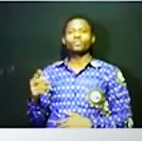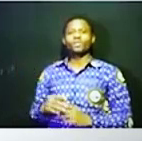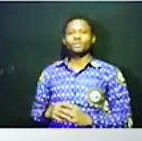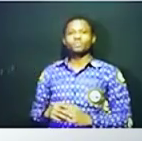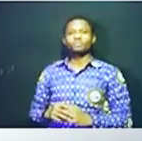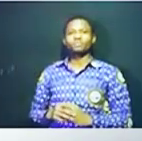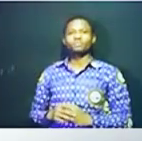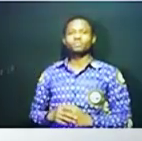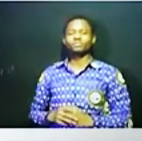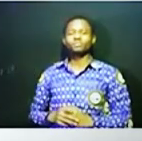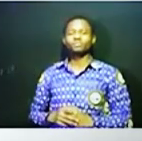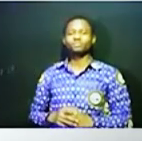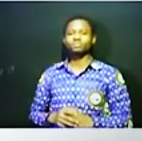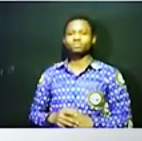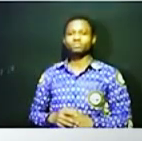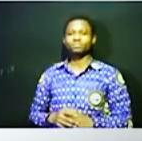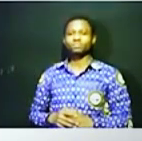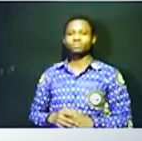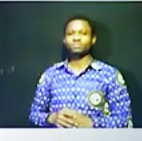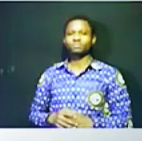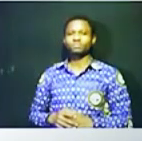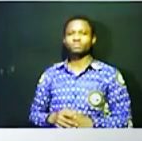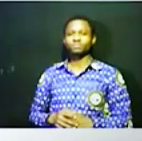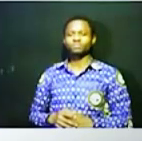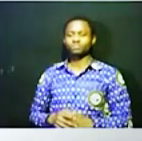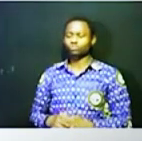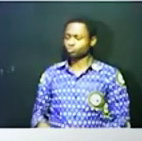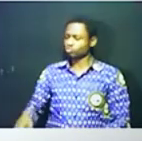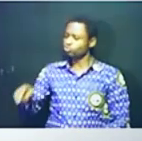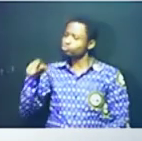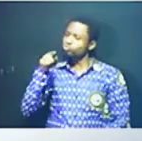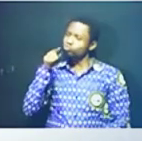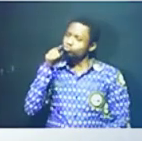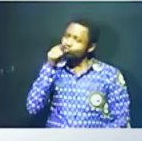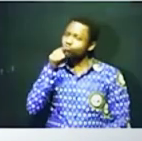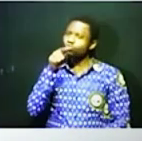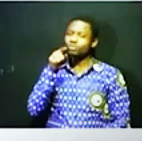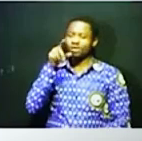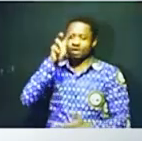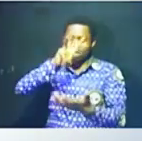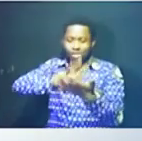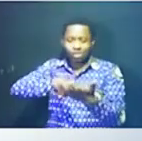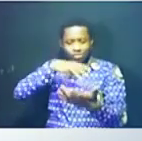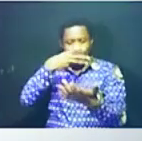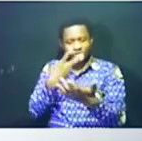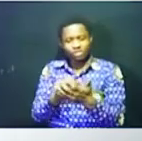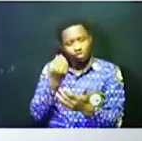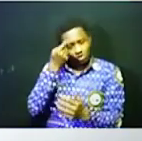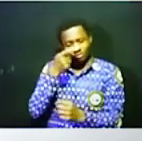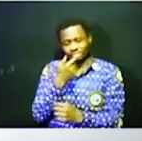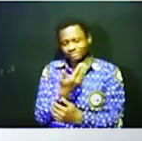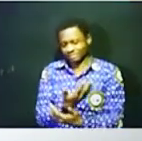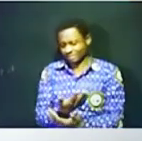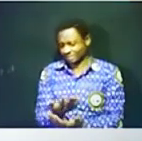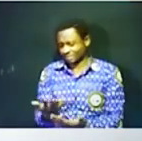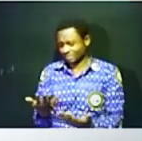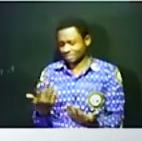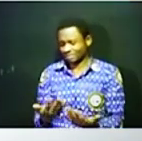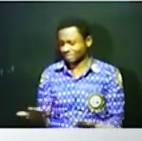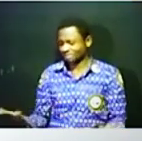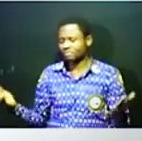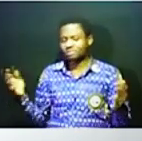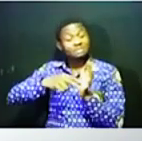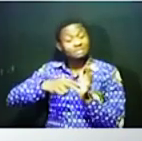You are witnesses of these things. Mone ye inum ho adanse for. What this means is that